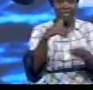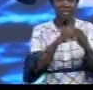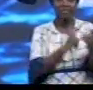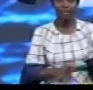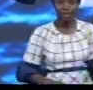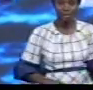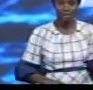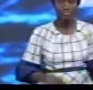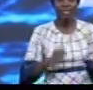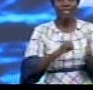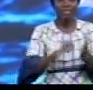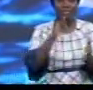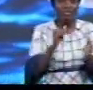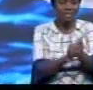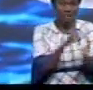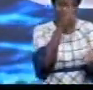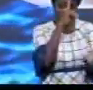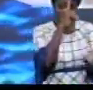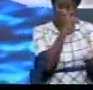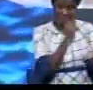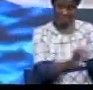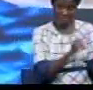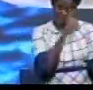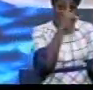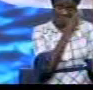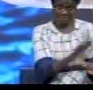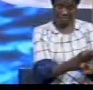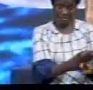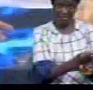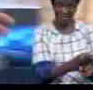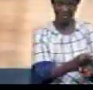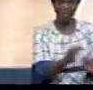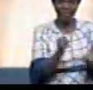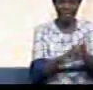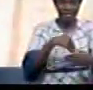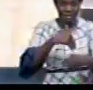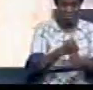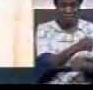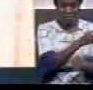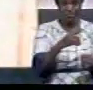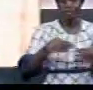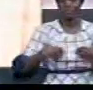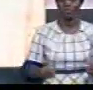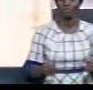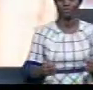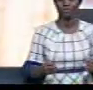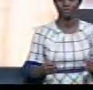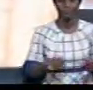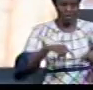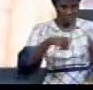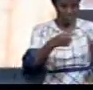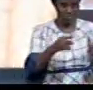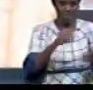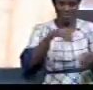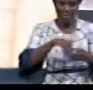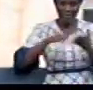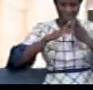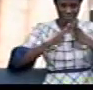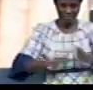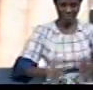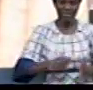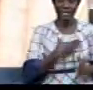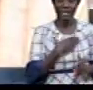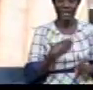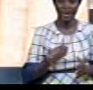It is that faith. Thy faith has made thee whole. Go in peace, and be